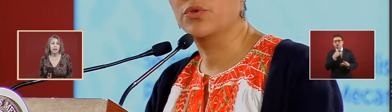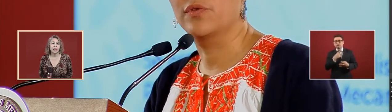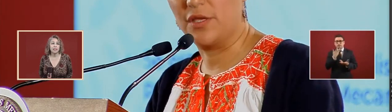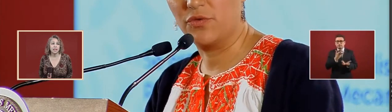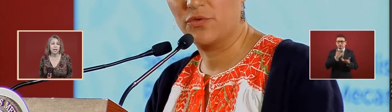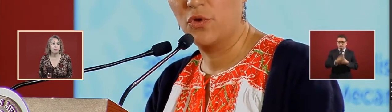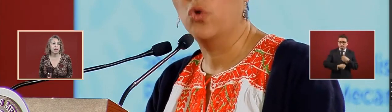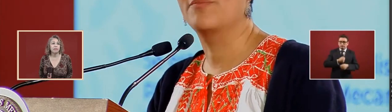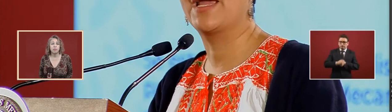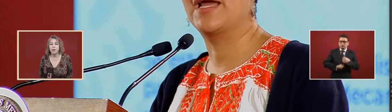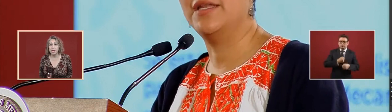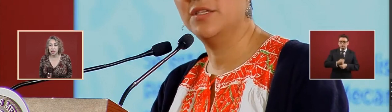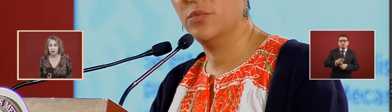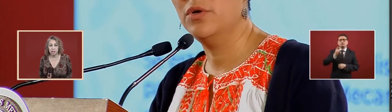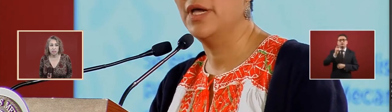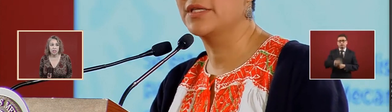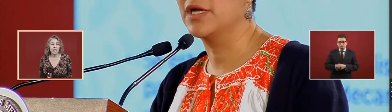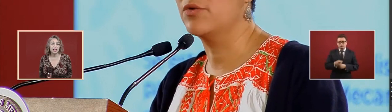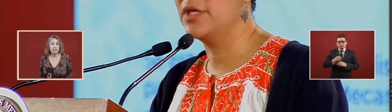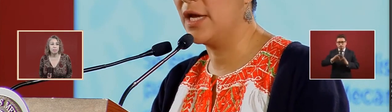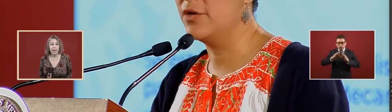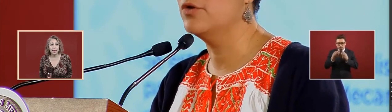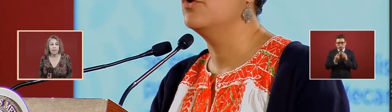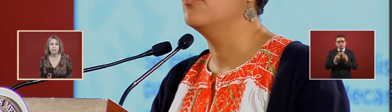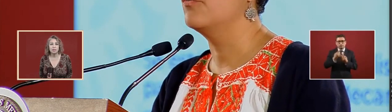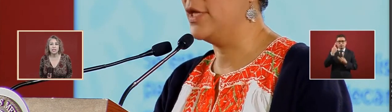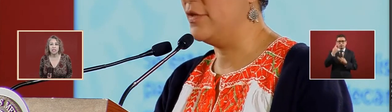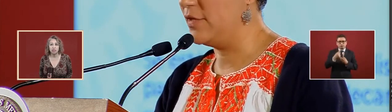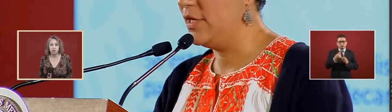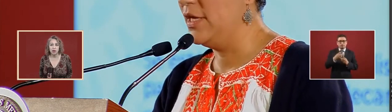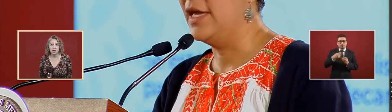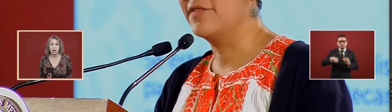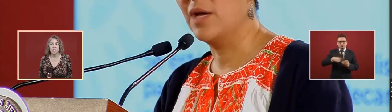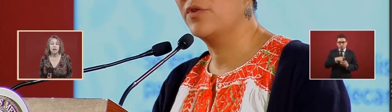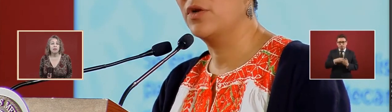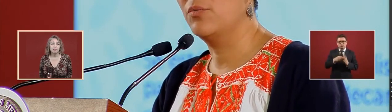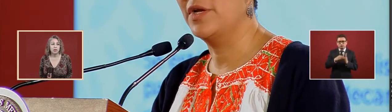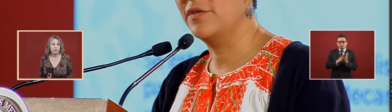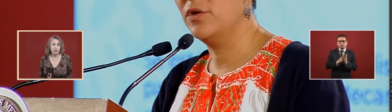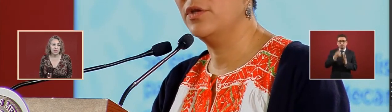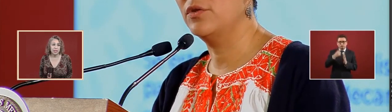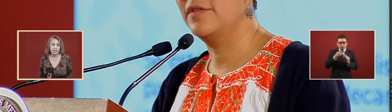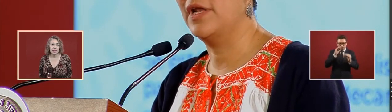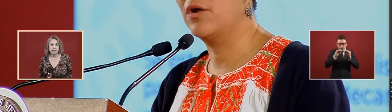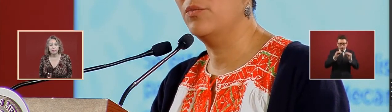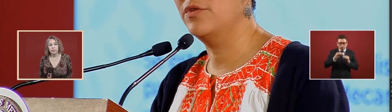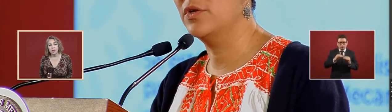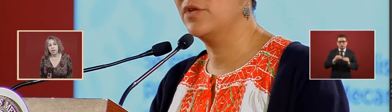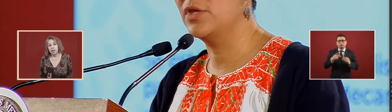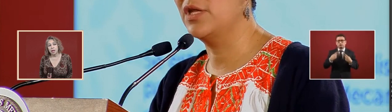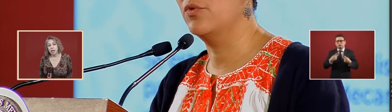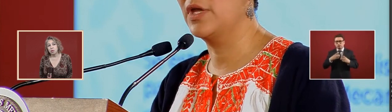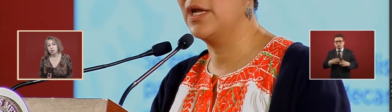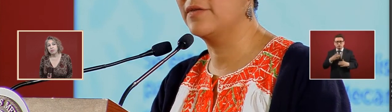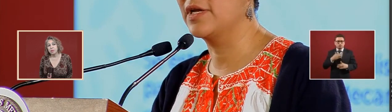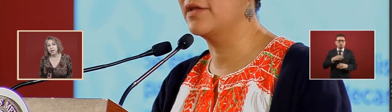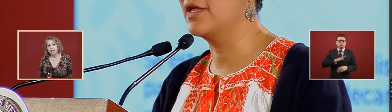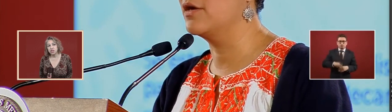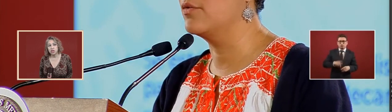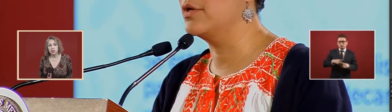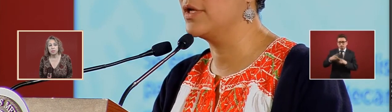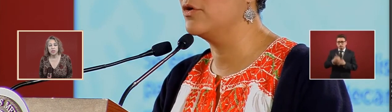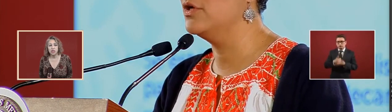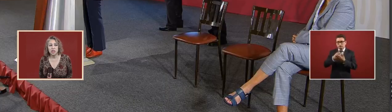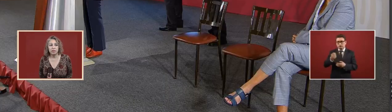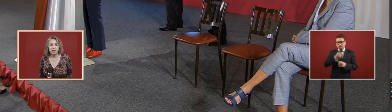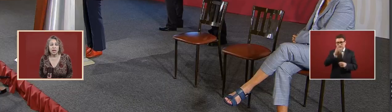been exclaiming for many years. It's a mechanism that's extraordinary for forensics. And we're from the